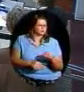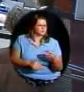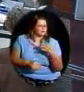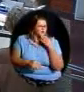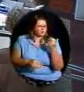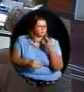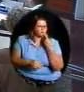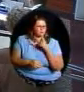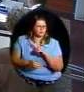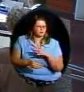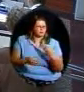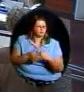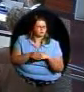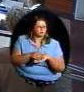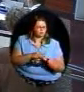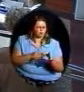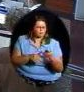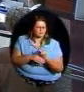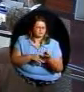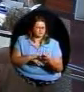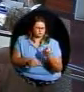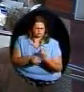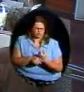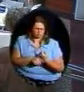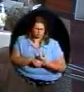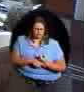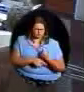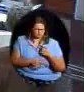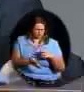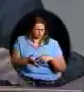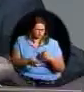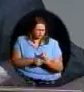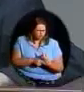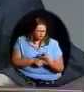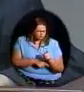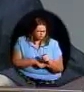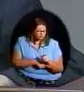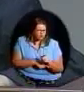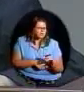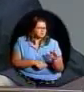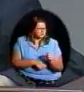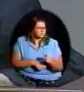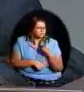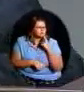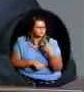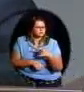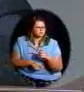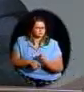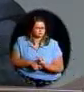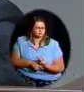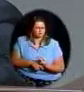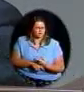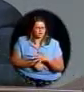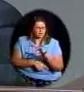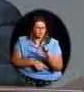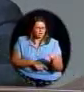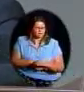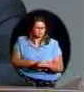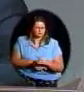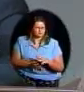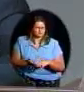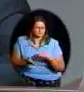correct? Did I read that? Yes, I believe so. 90% of the students